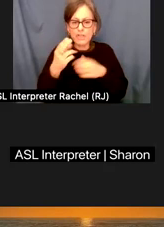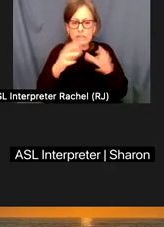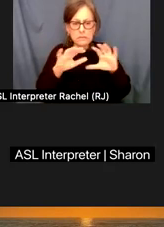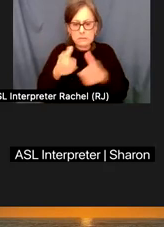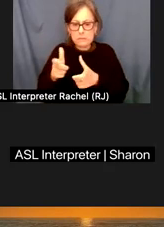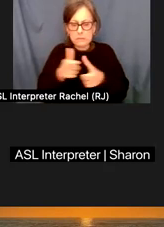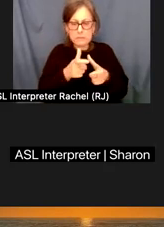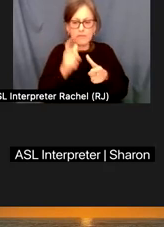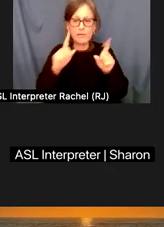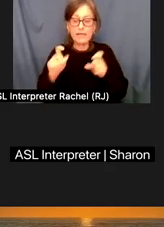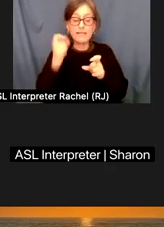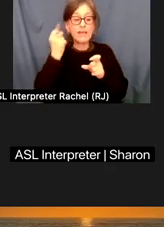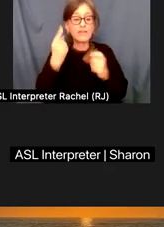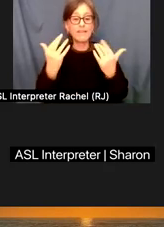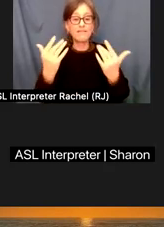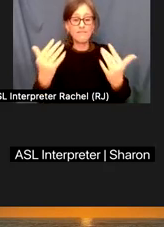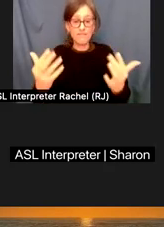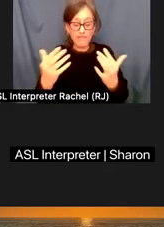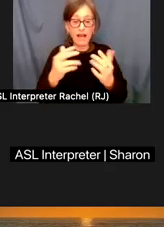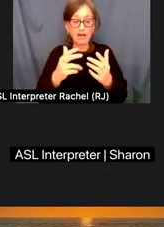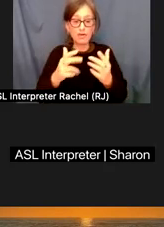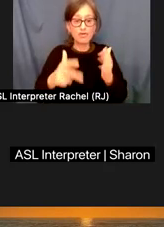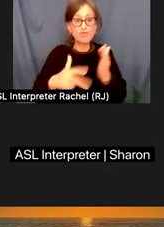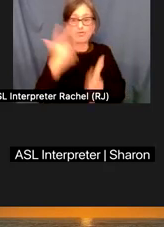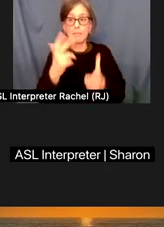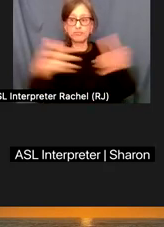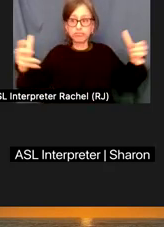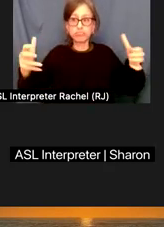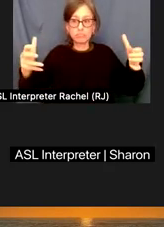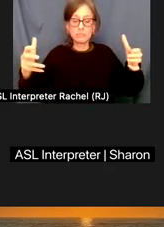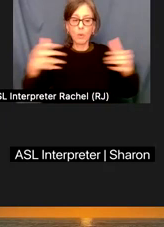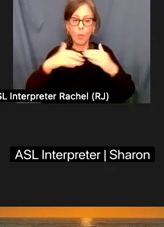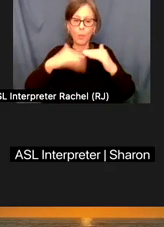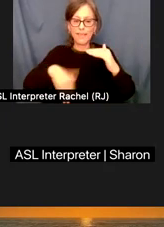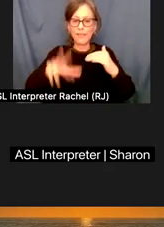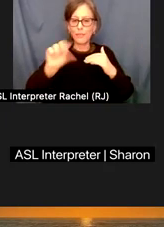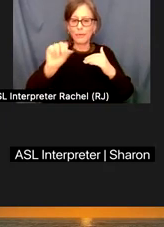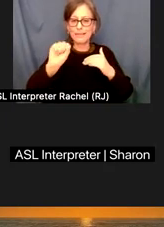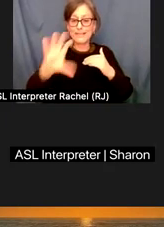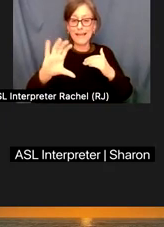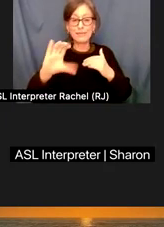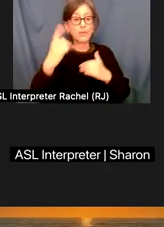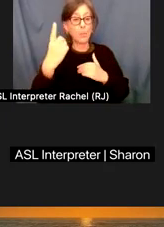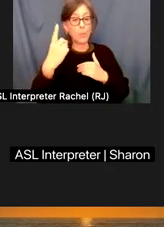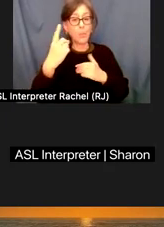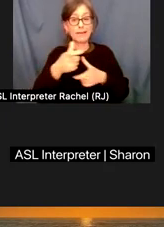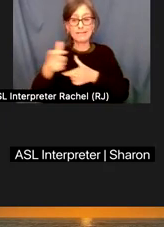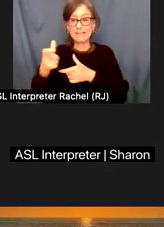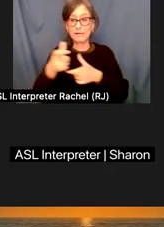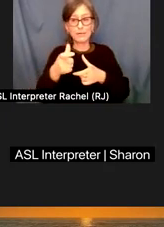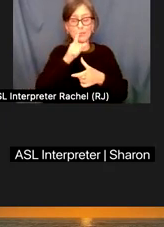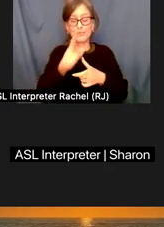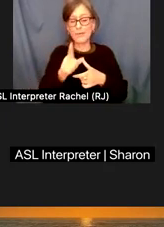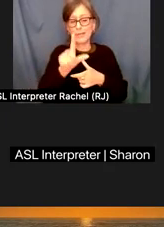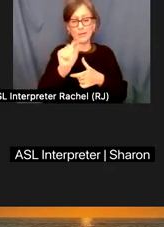fire triples in size every 30 seconds. So if you only have one extinguisher, you truly only have about 20 to